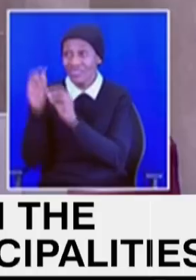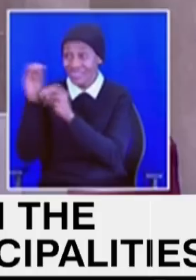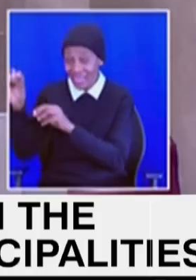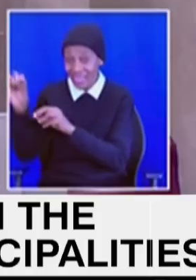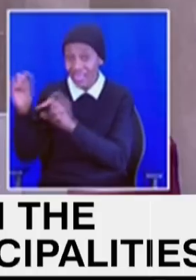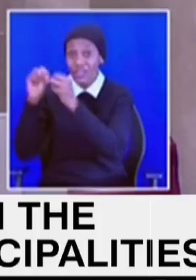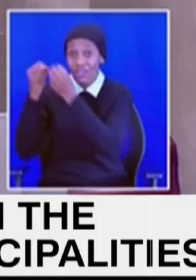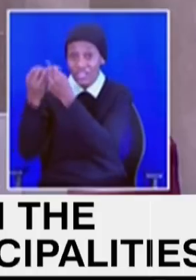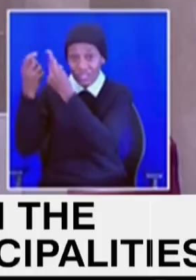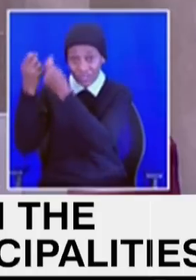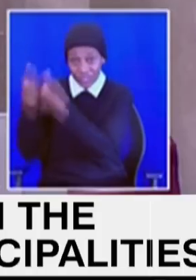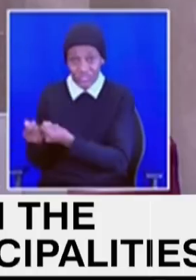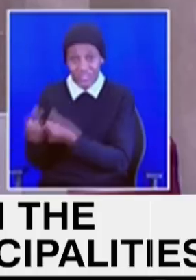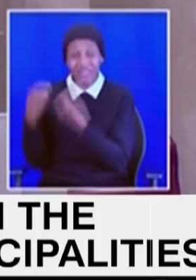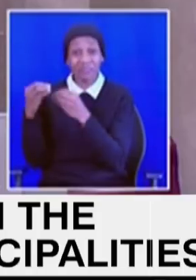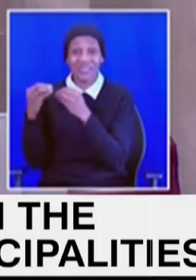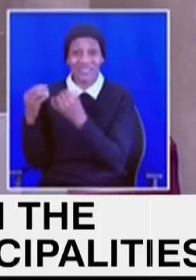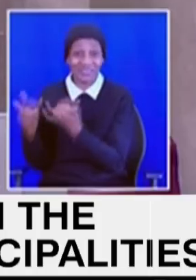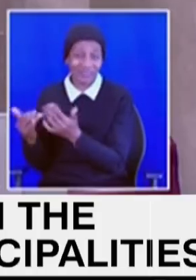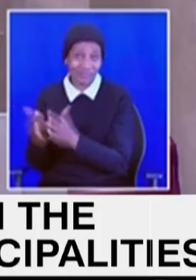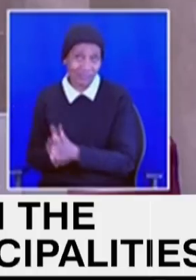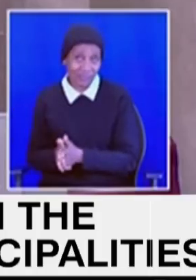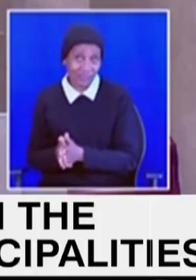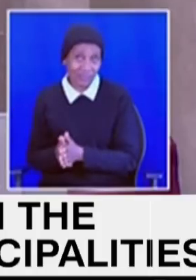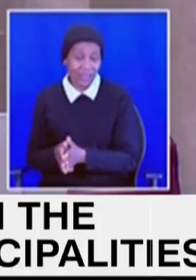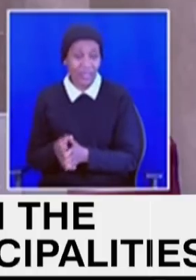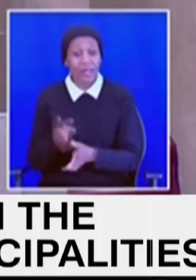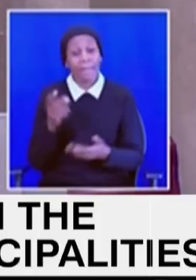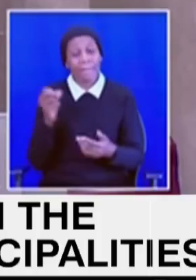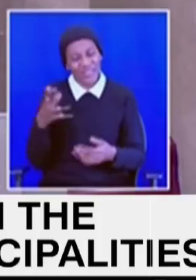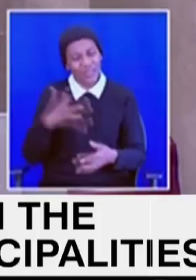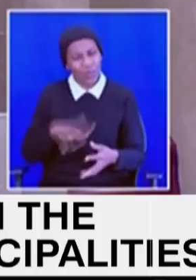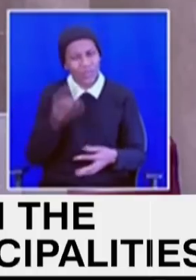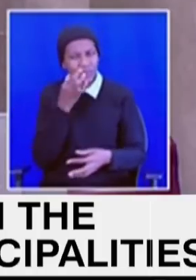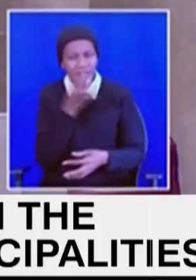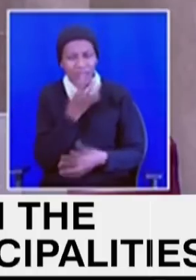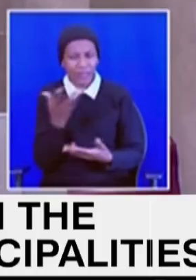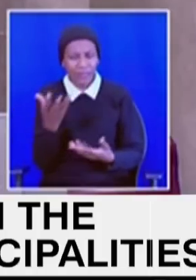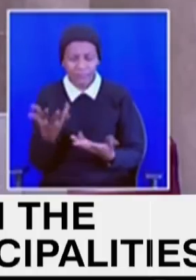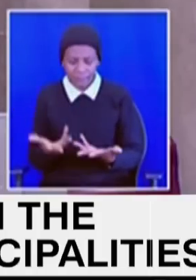on. But let me say, Honourable Boshoff, that